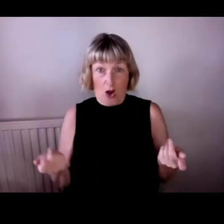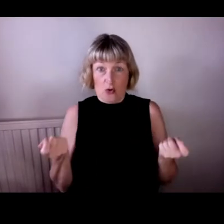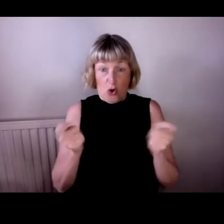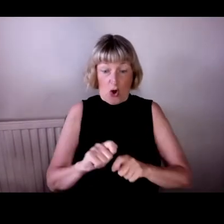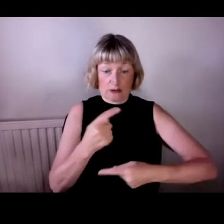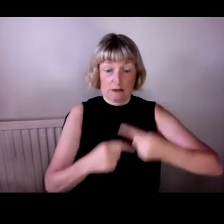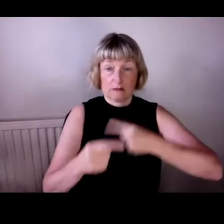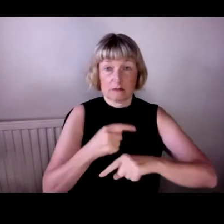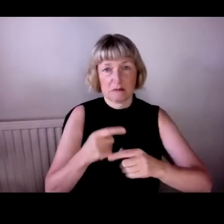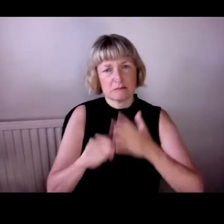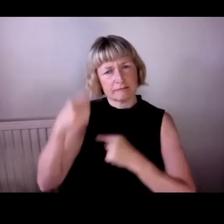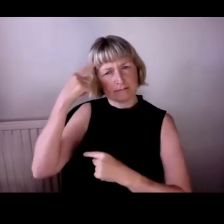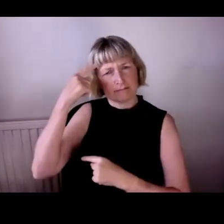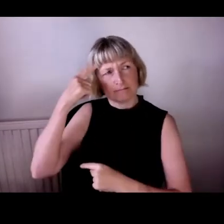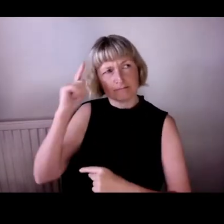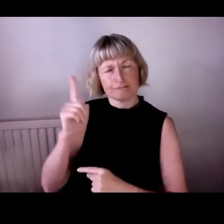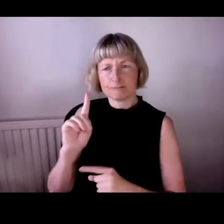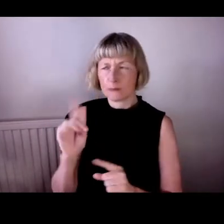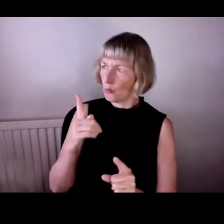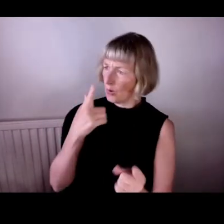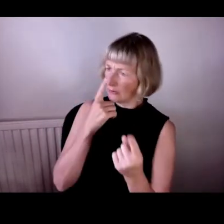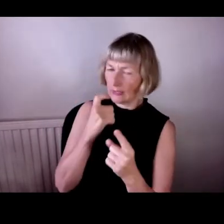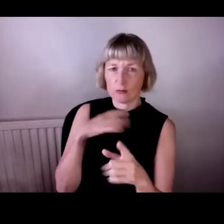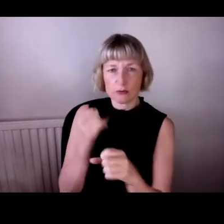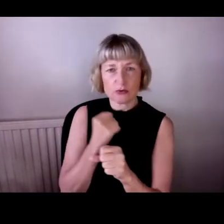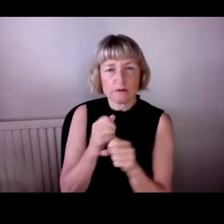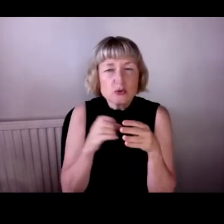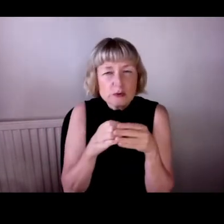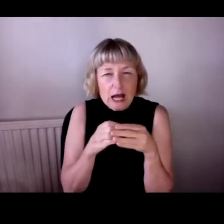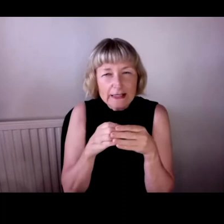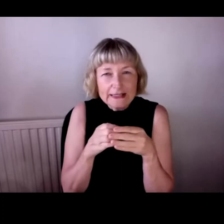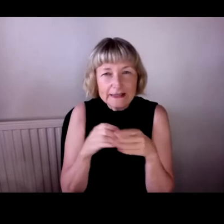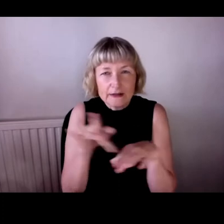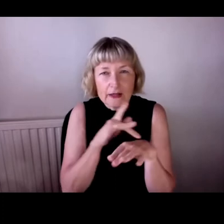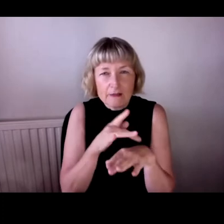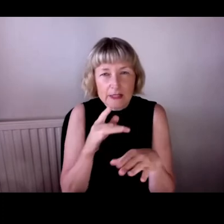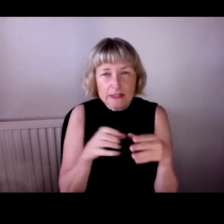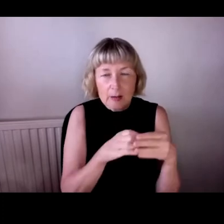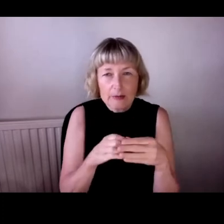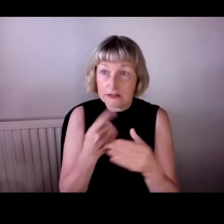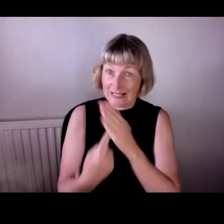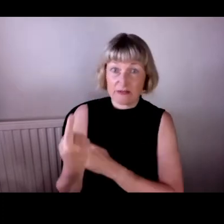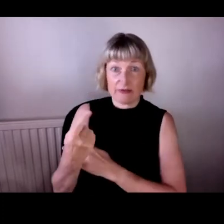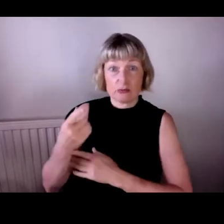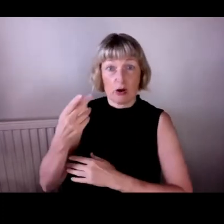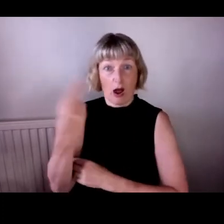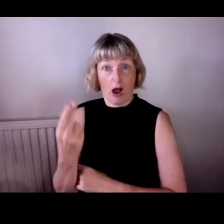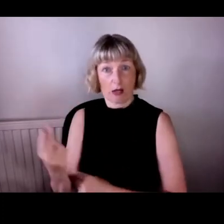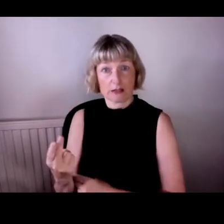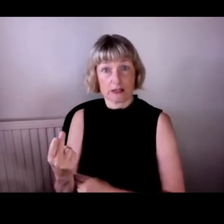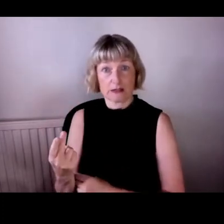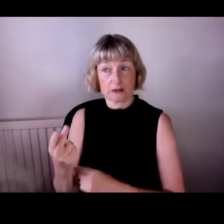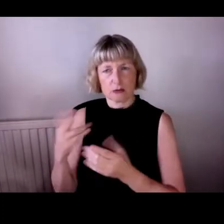I started to think about what we could do for very small theatre companies and individual performers to think about how they could make